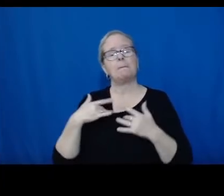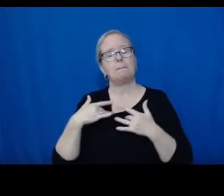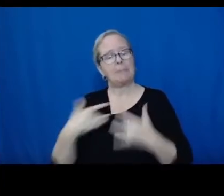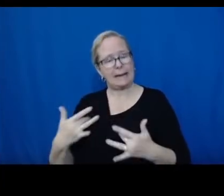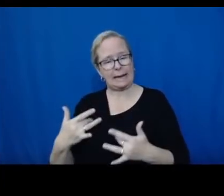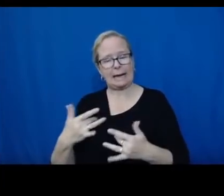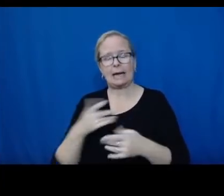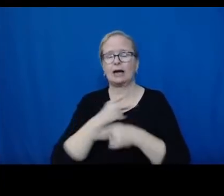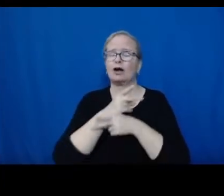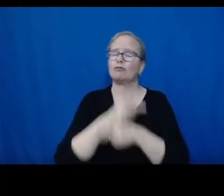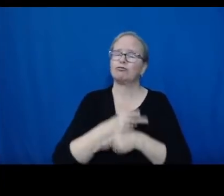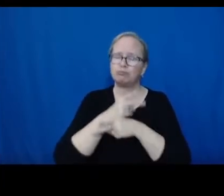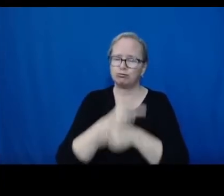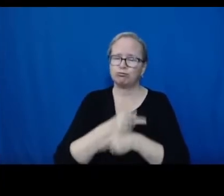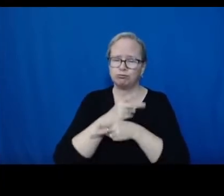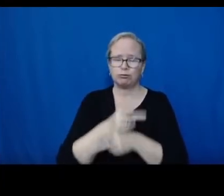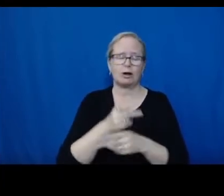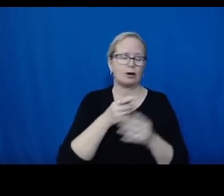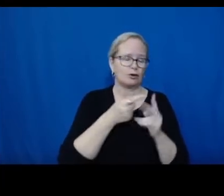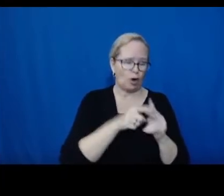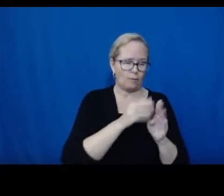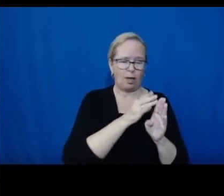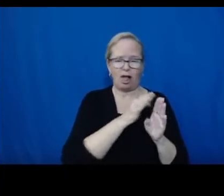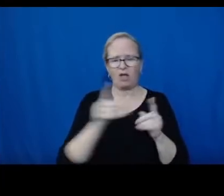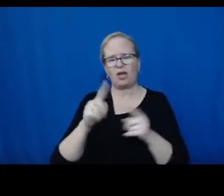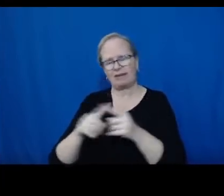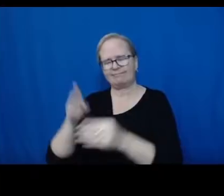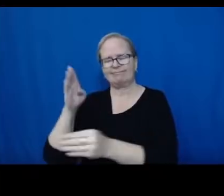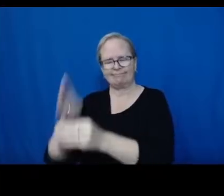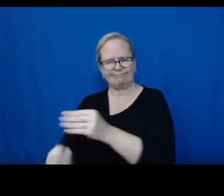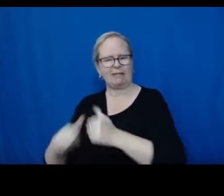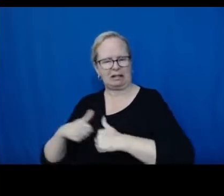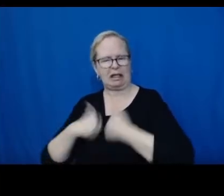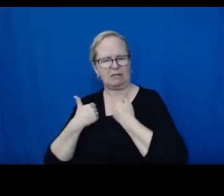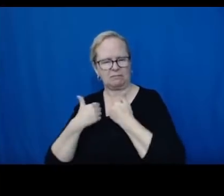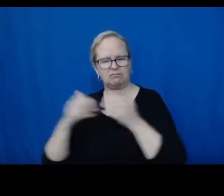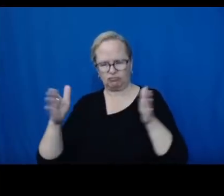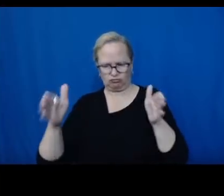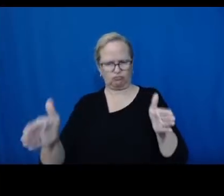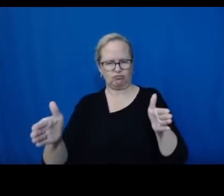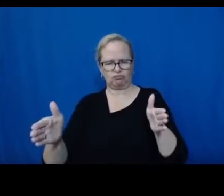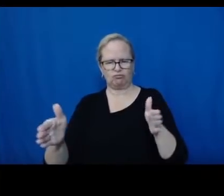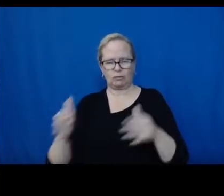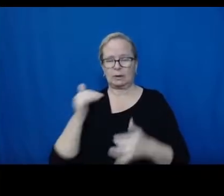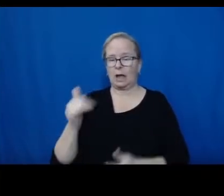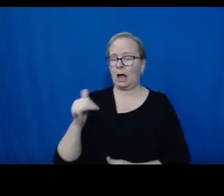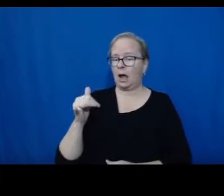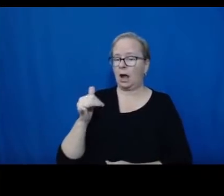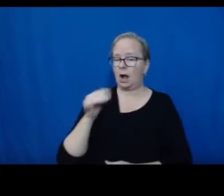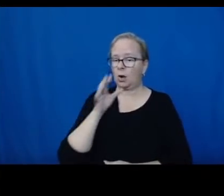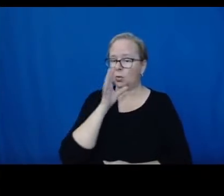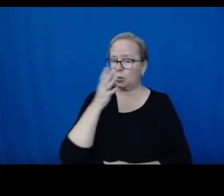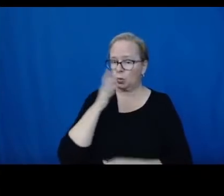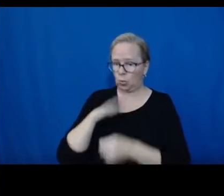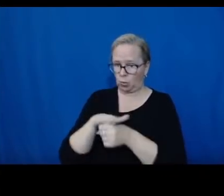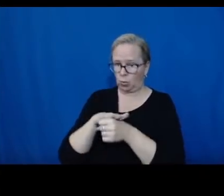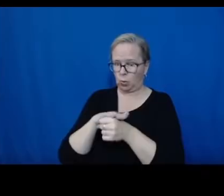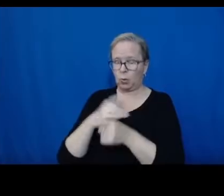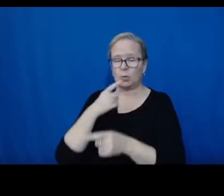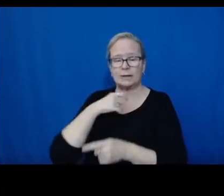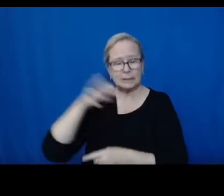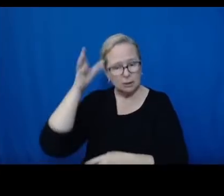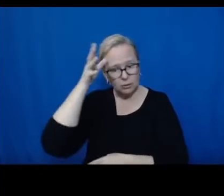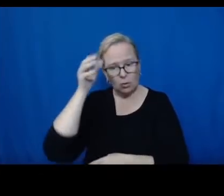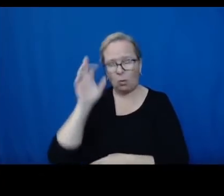And at a regional site like Red Deer, we are comfortable working in all areas of the hospital. So the emergency department, the intensive care unit,